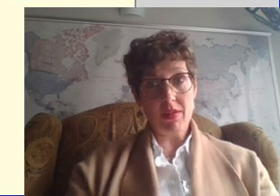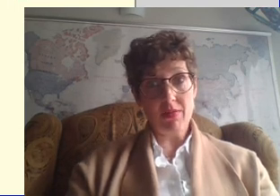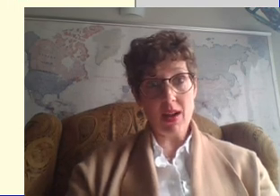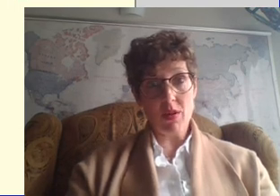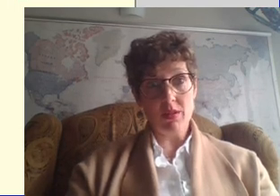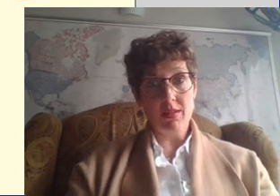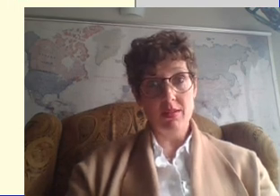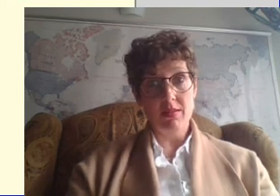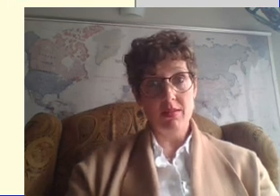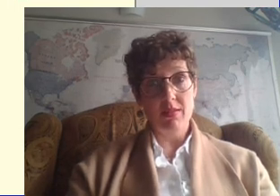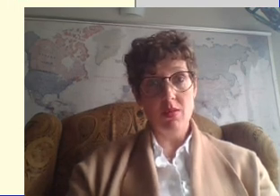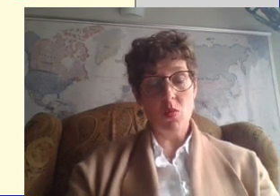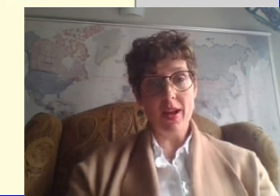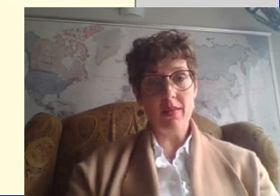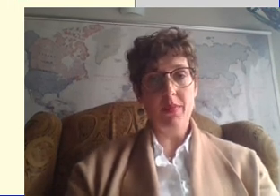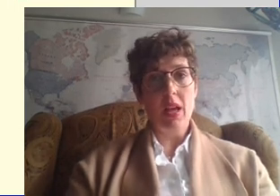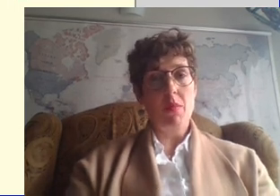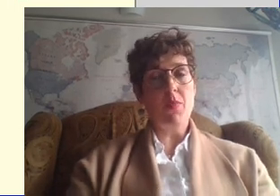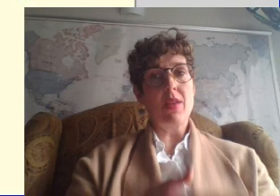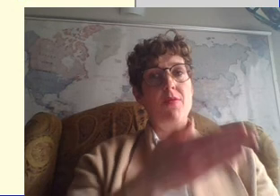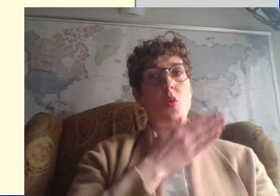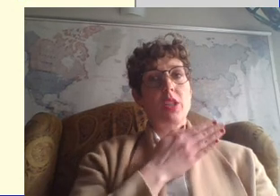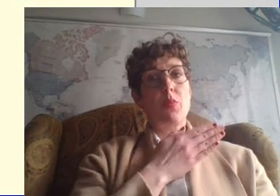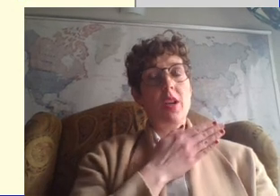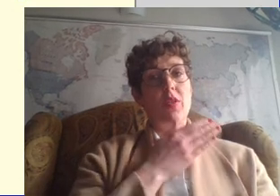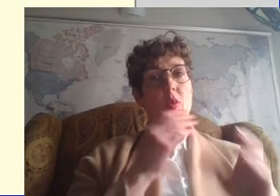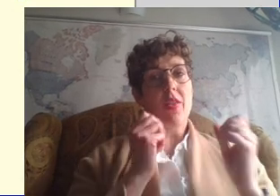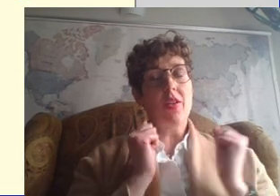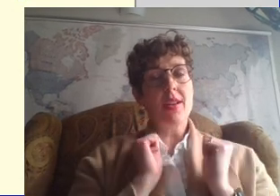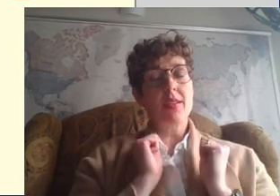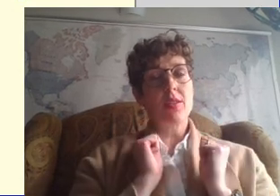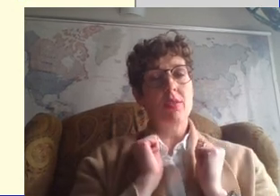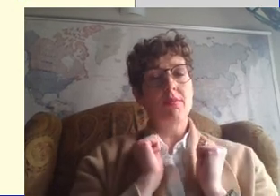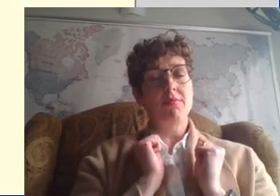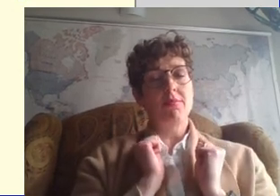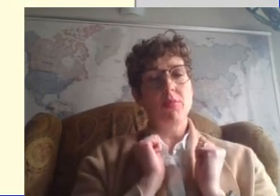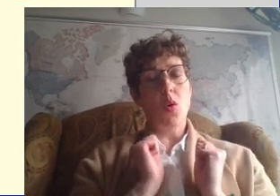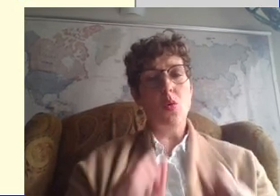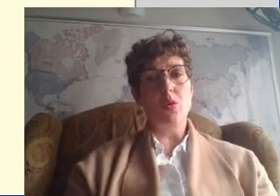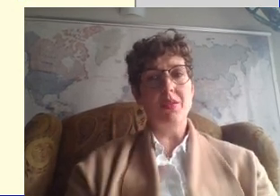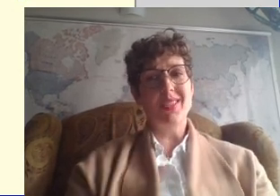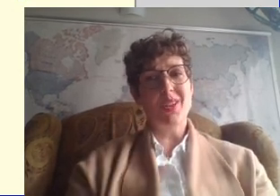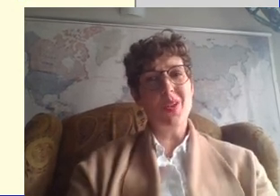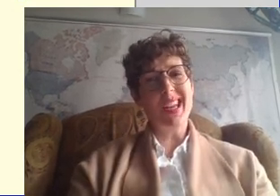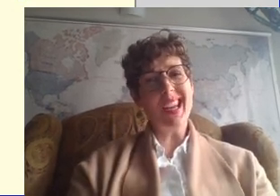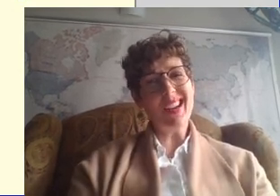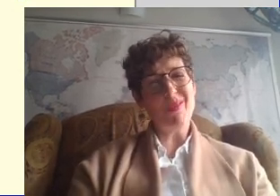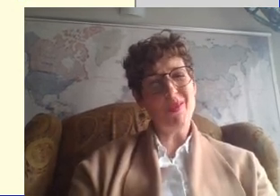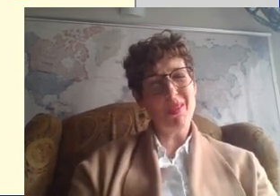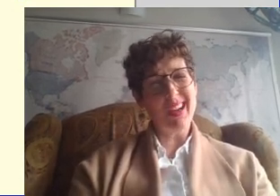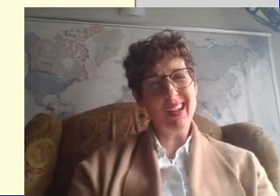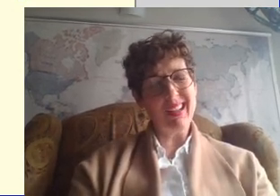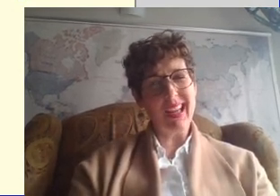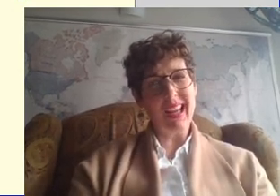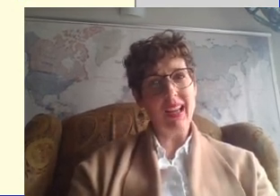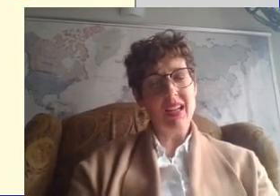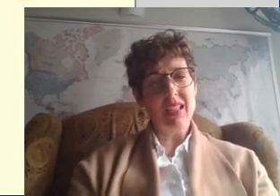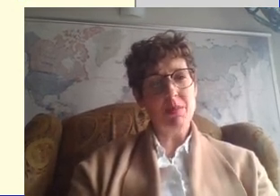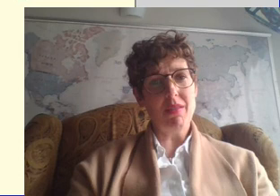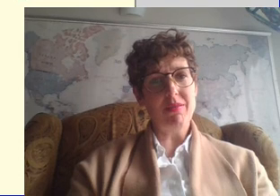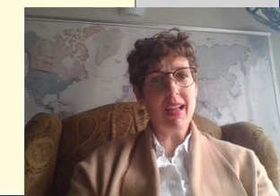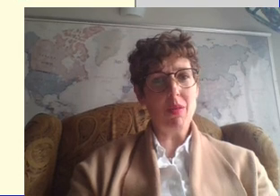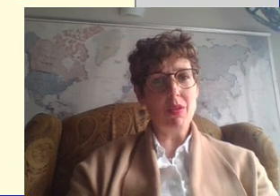or smell the flowers? Well, before spring, the weather is cold, so we can't